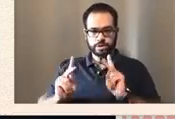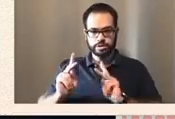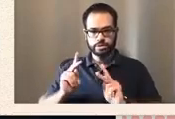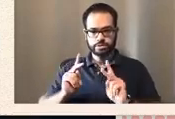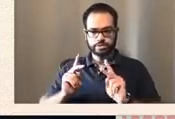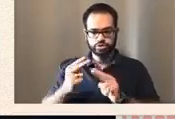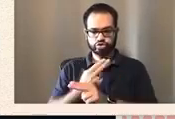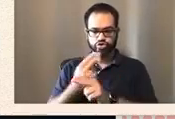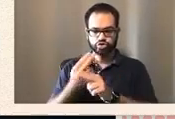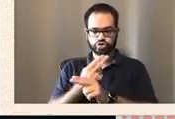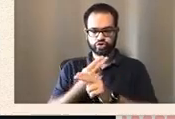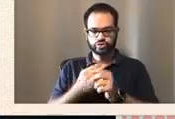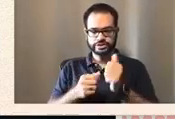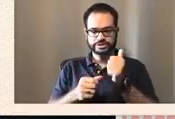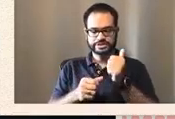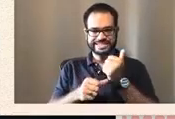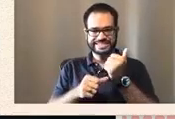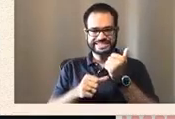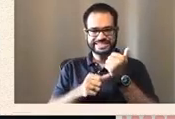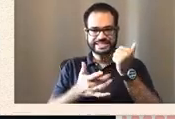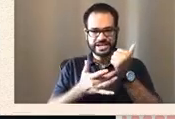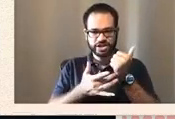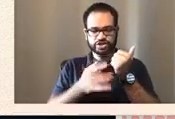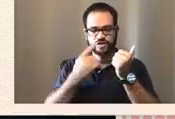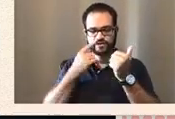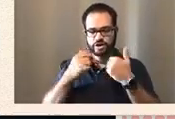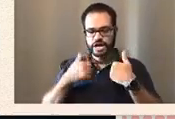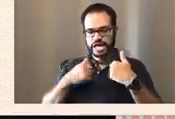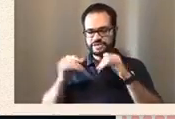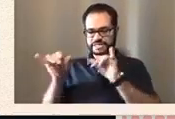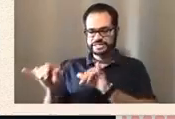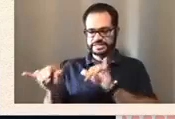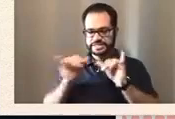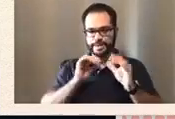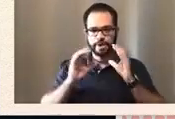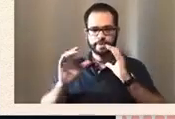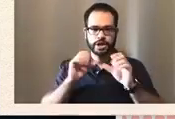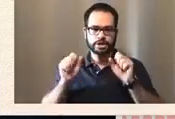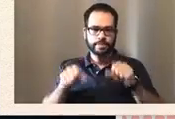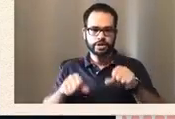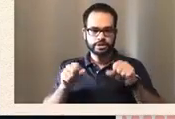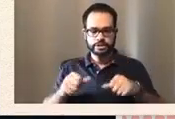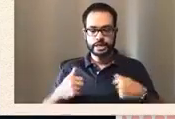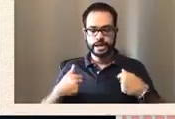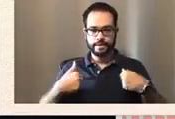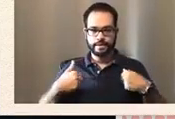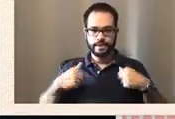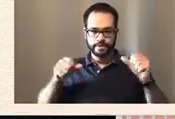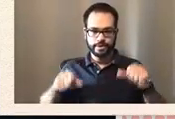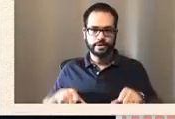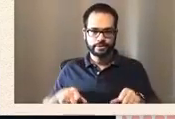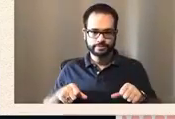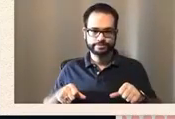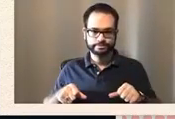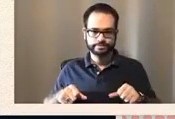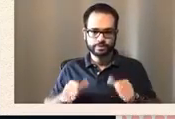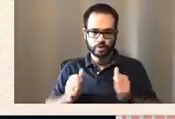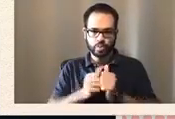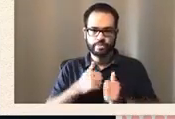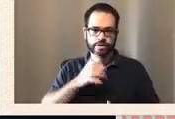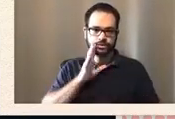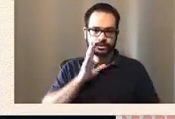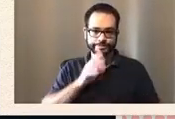assistive technology to have the same communication abilities that I am able to by way of speaking.